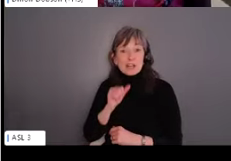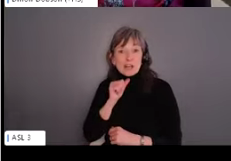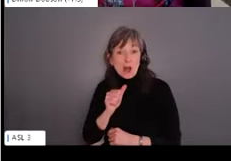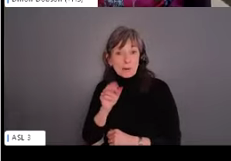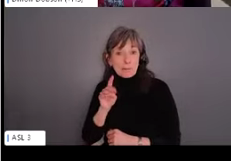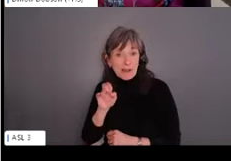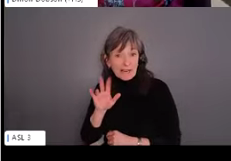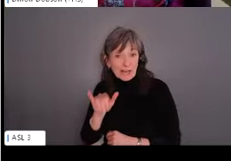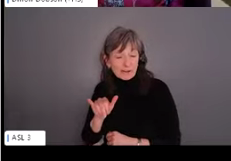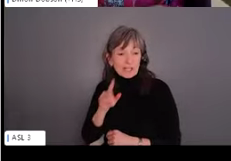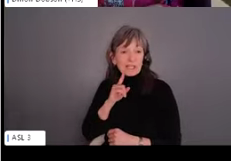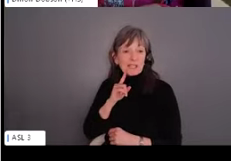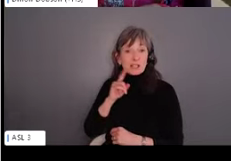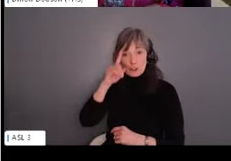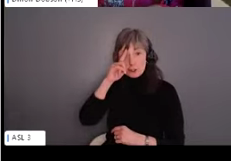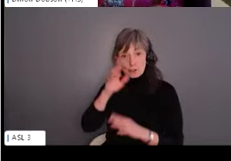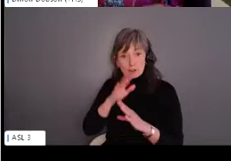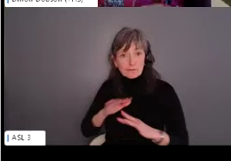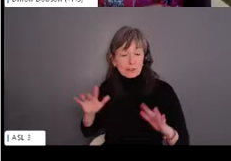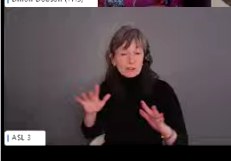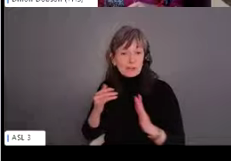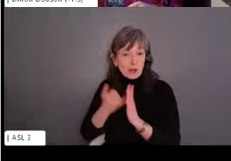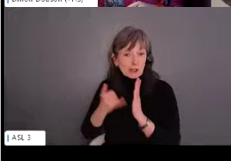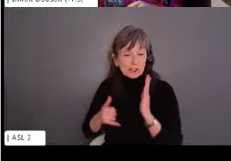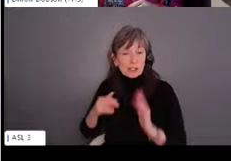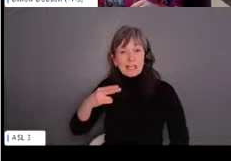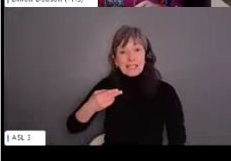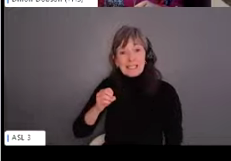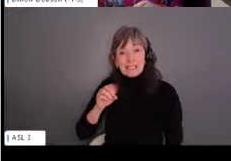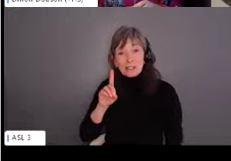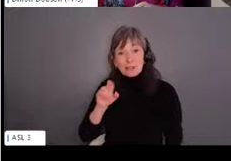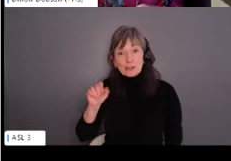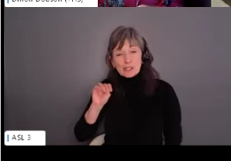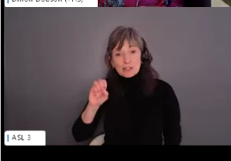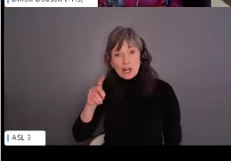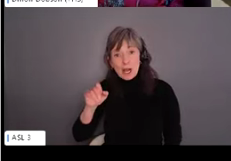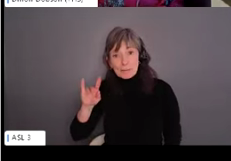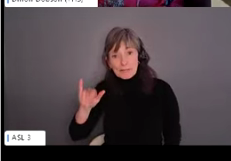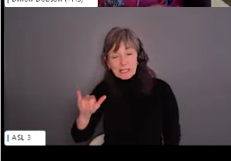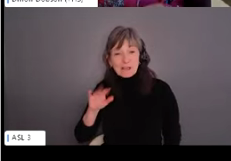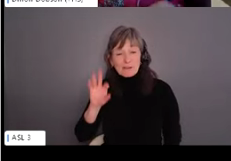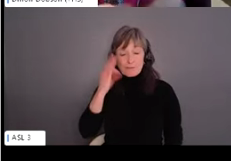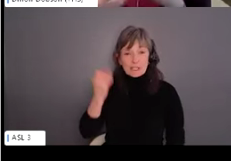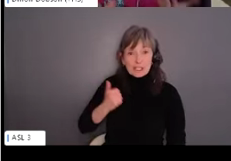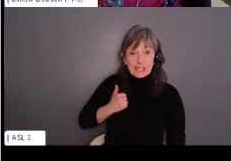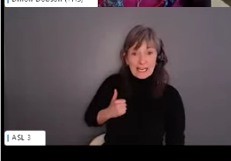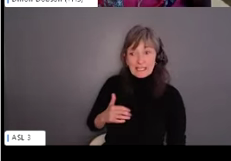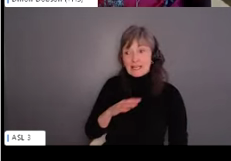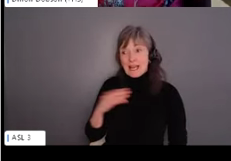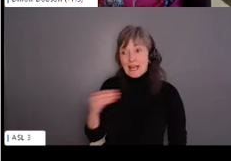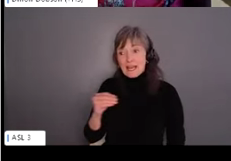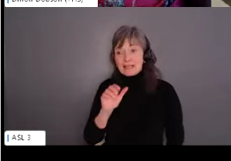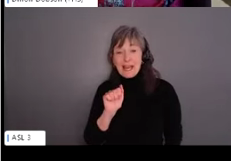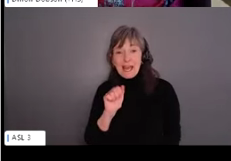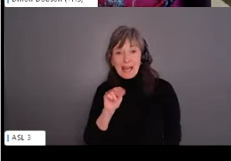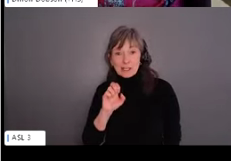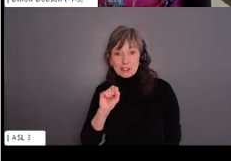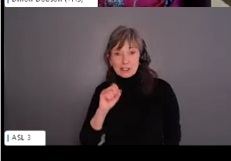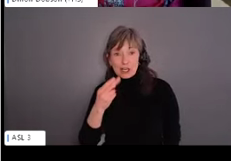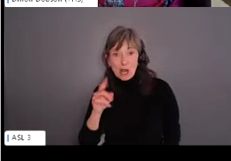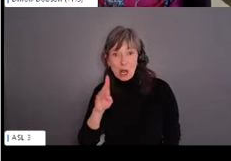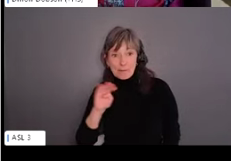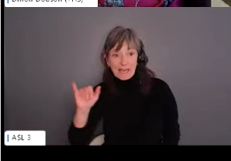multidisciplinary artist who is Haudenosaunee, French Canadian, and Anishinaabe. And through their art, they commissioned this